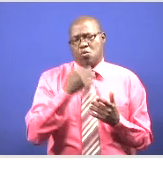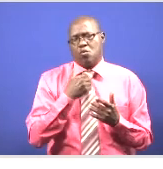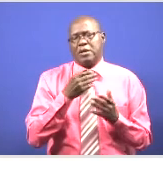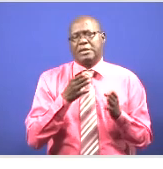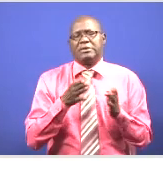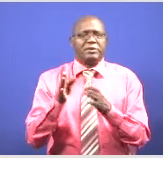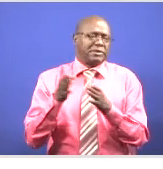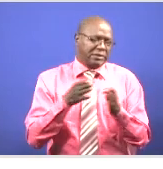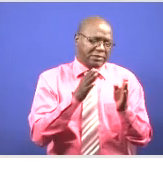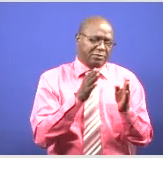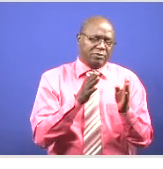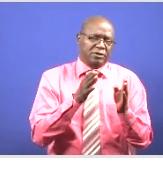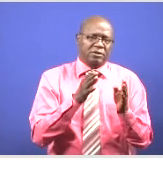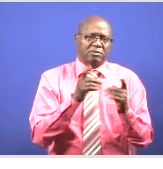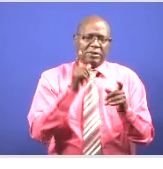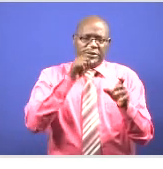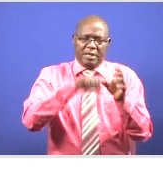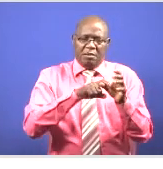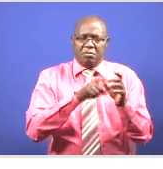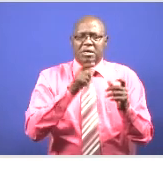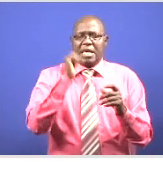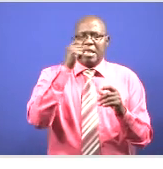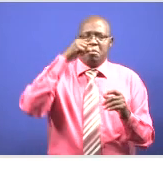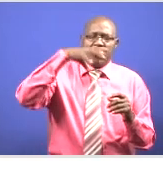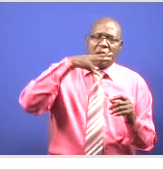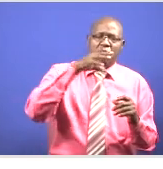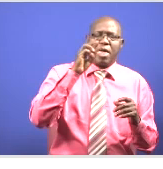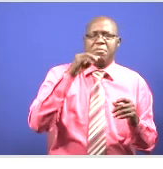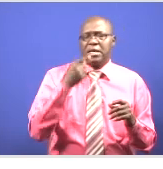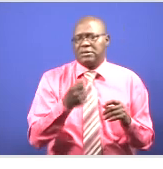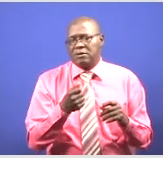to those of M-Pesa, to those of Kenya Power, and to those of